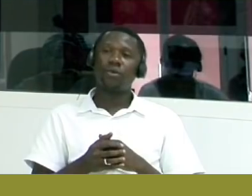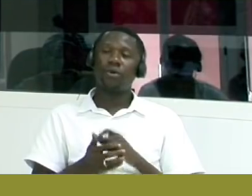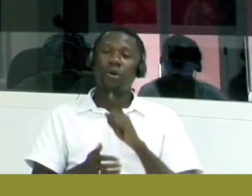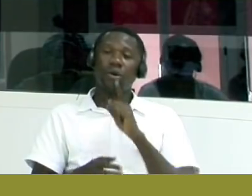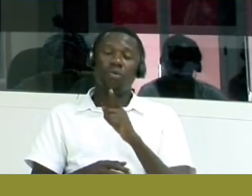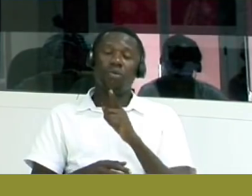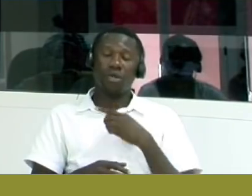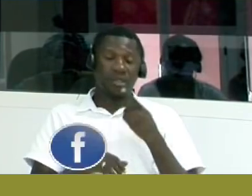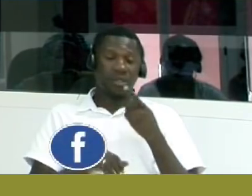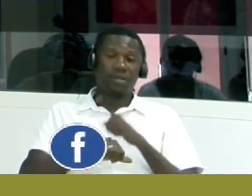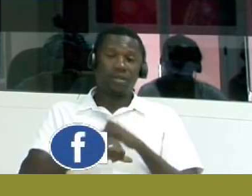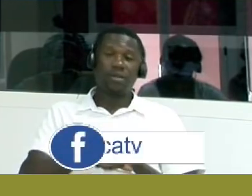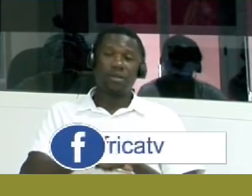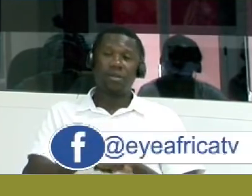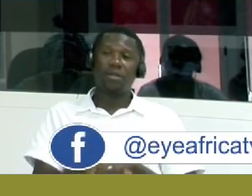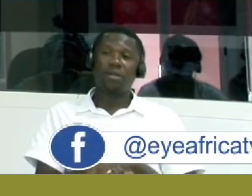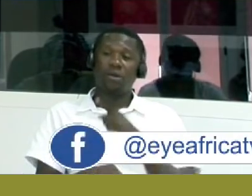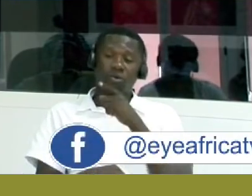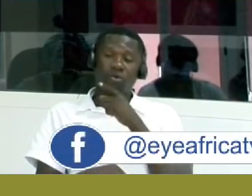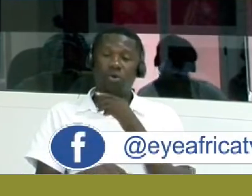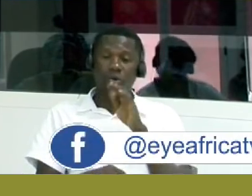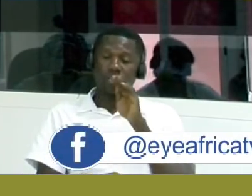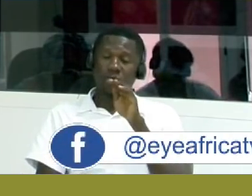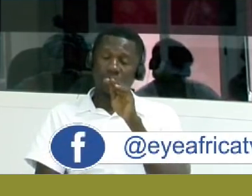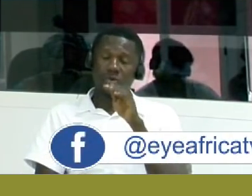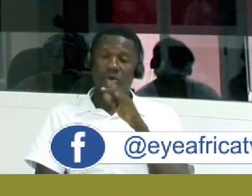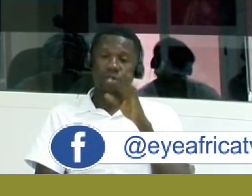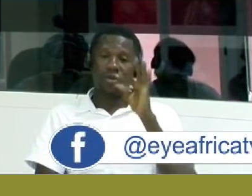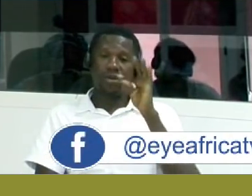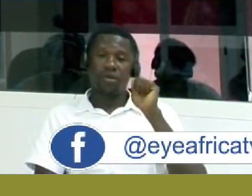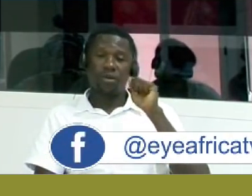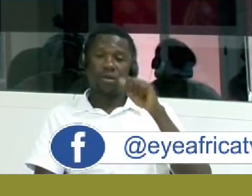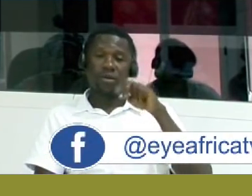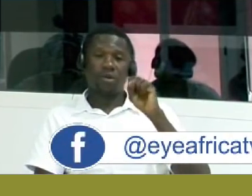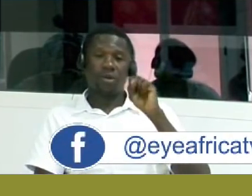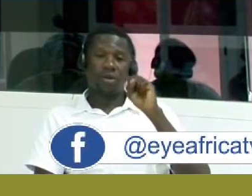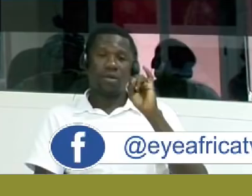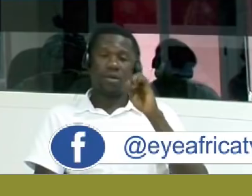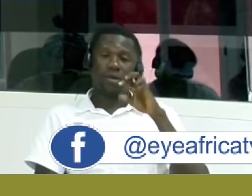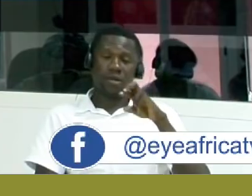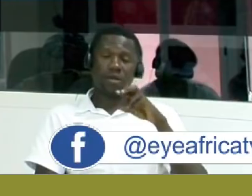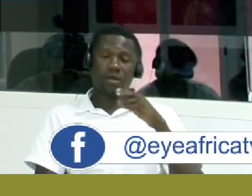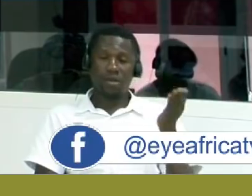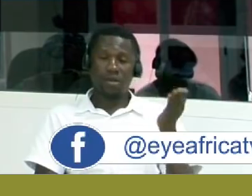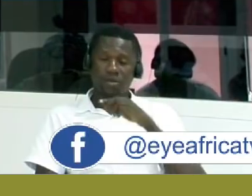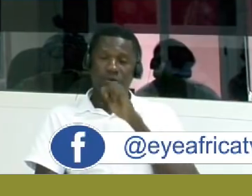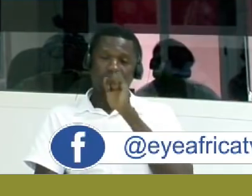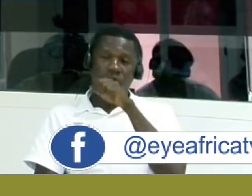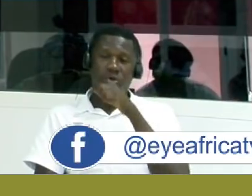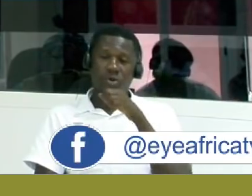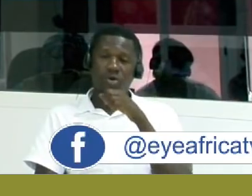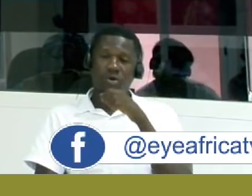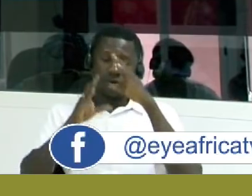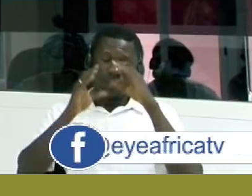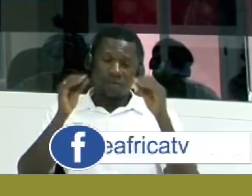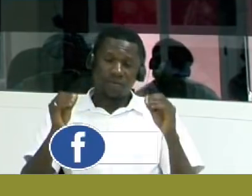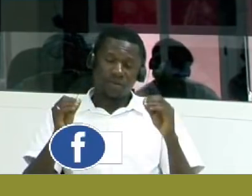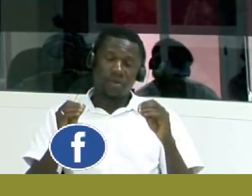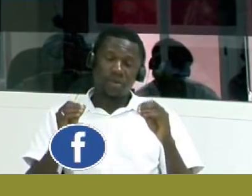But at this stage, you were called. Tamsir came to your office. Initially, you were